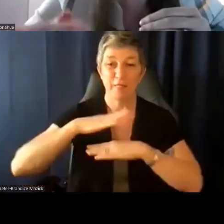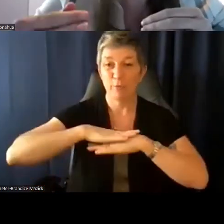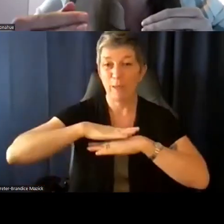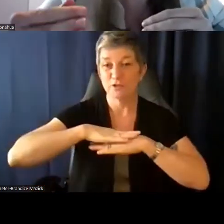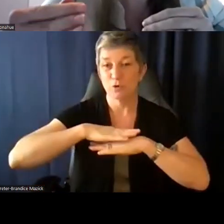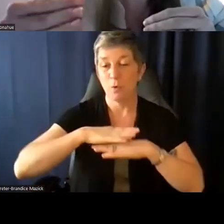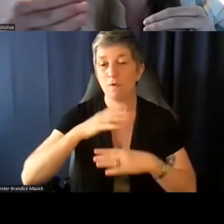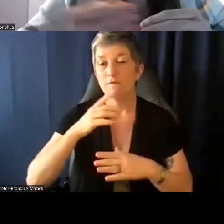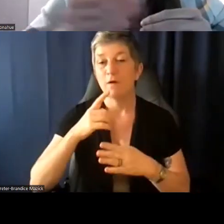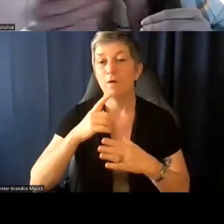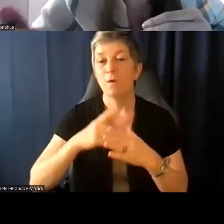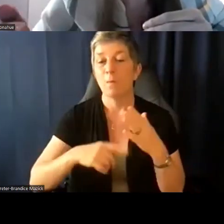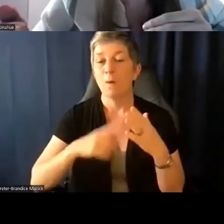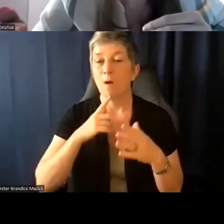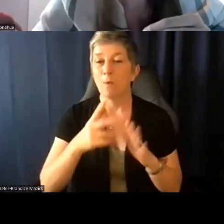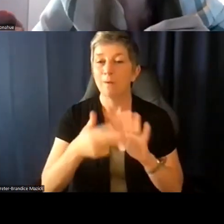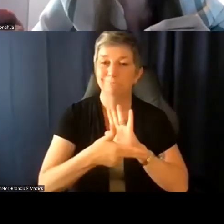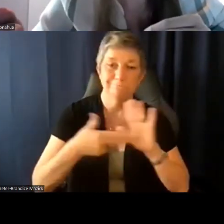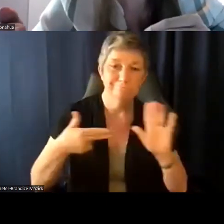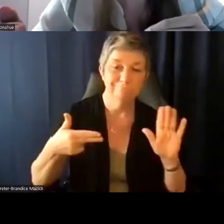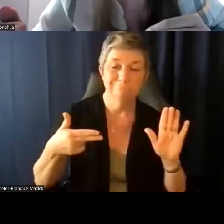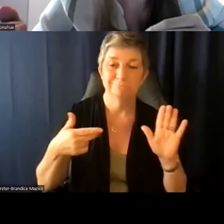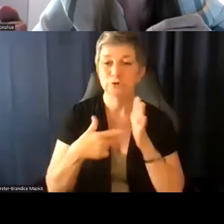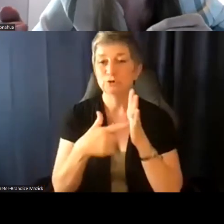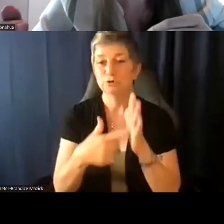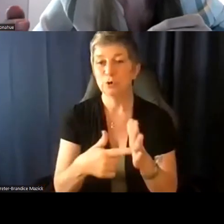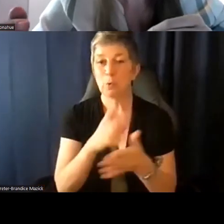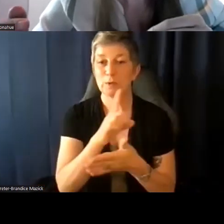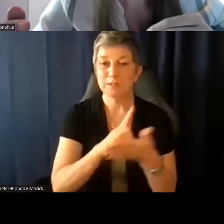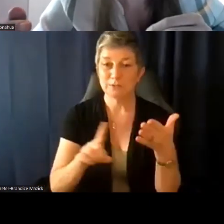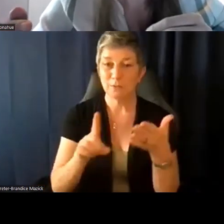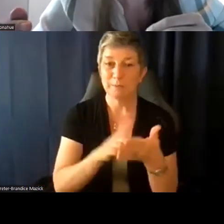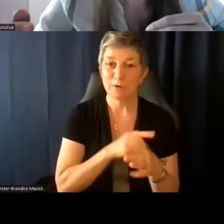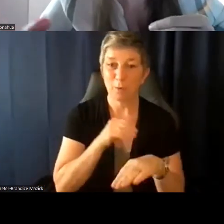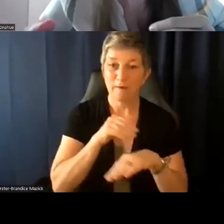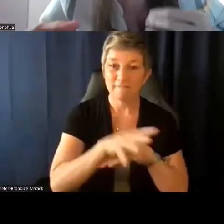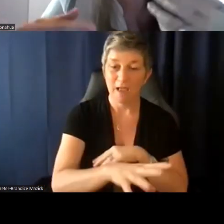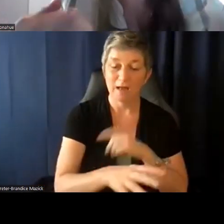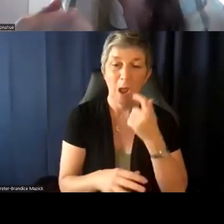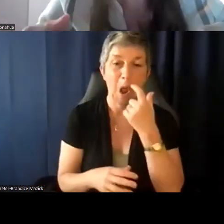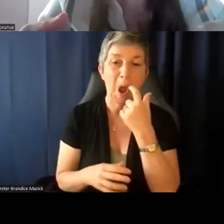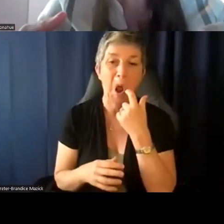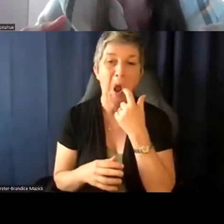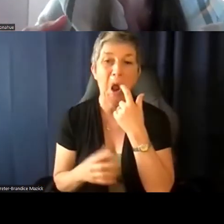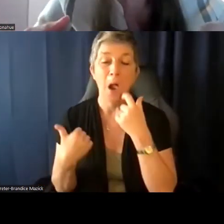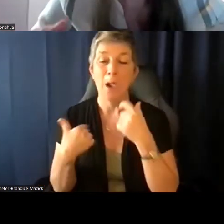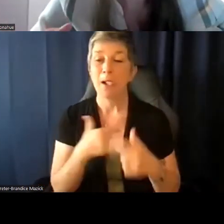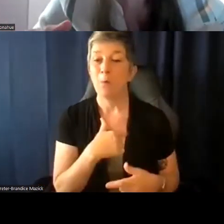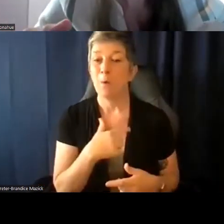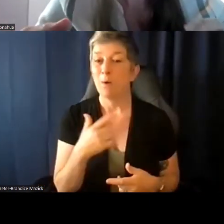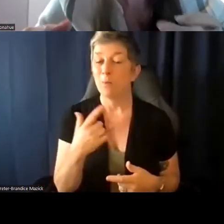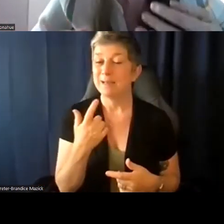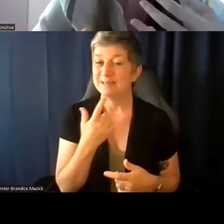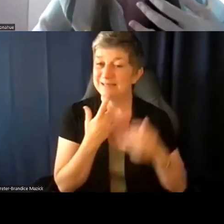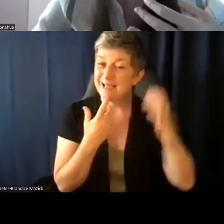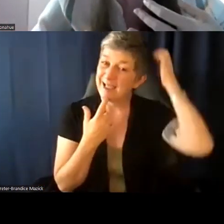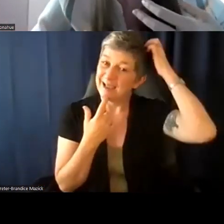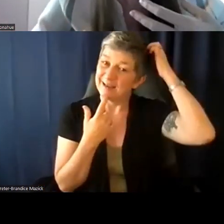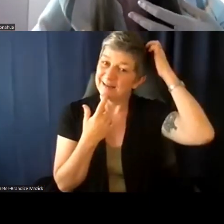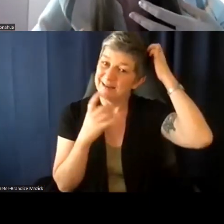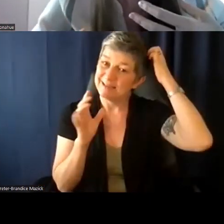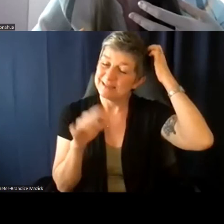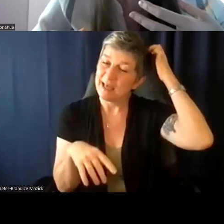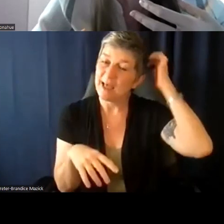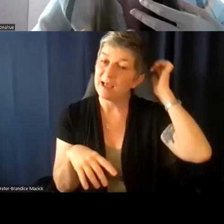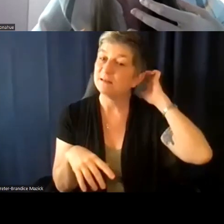bring you across the line to show discriminatory effect. And what we ended up saying then is that,